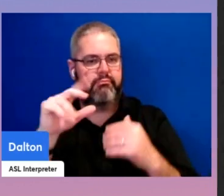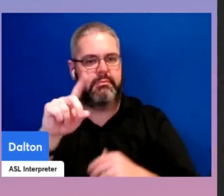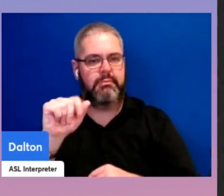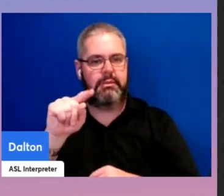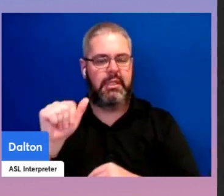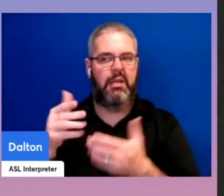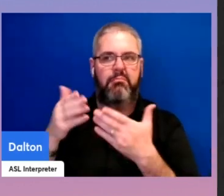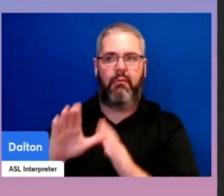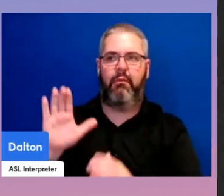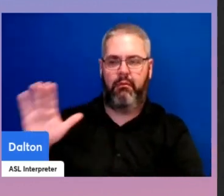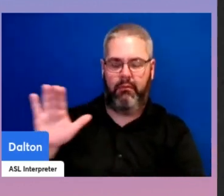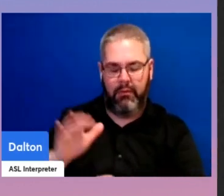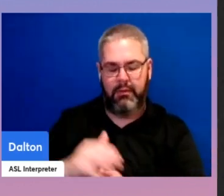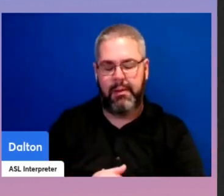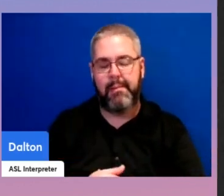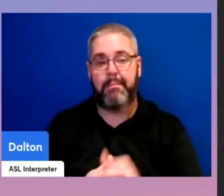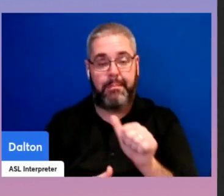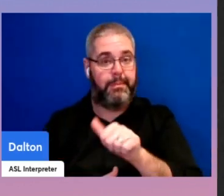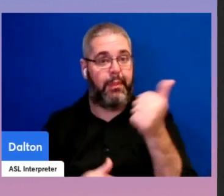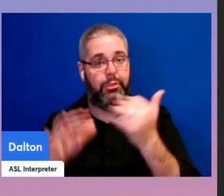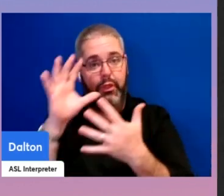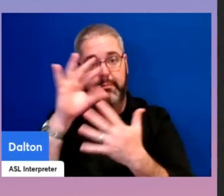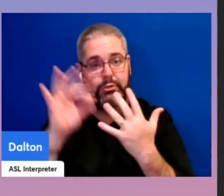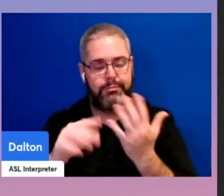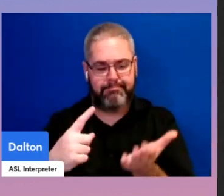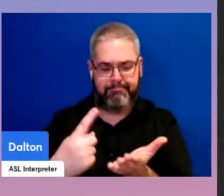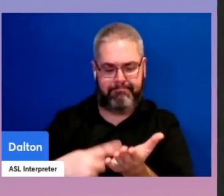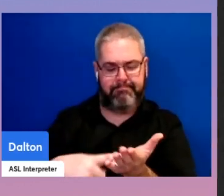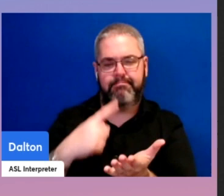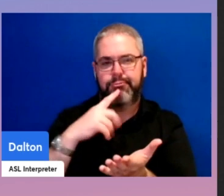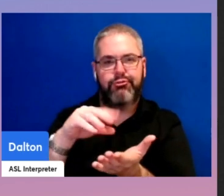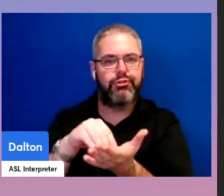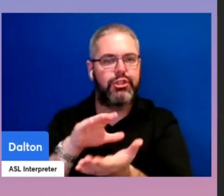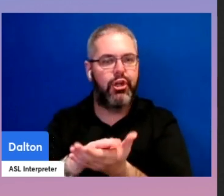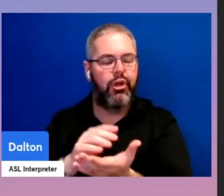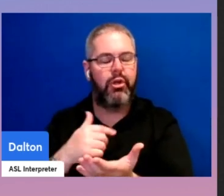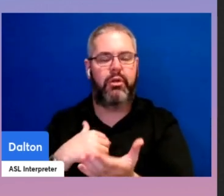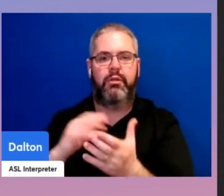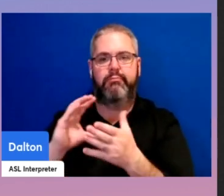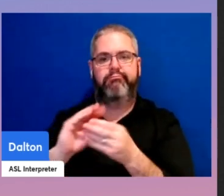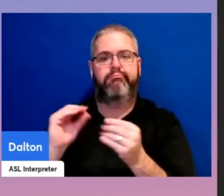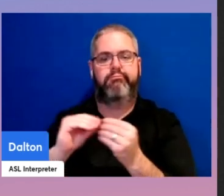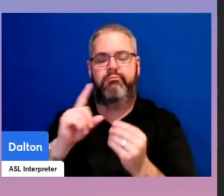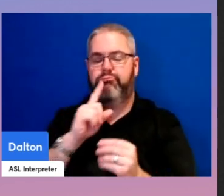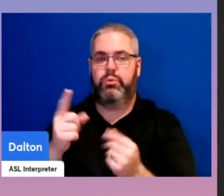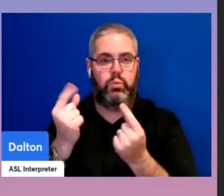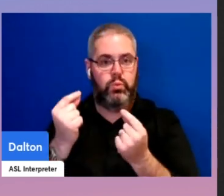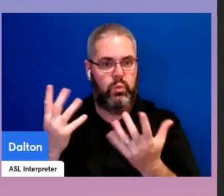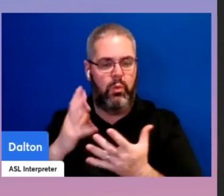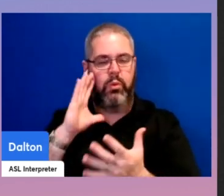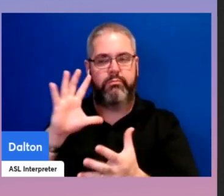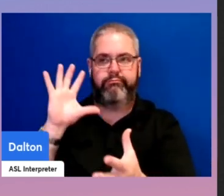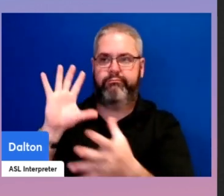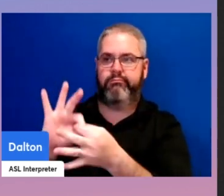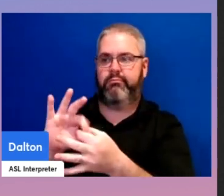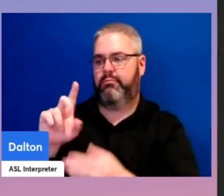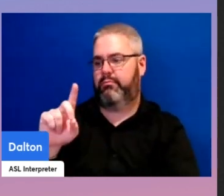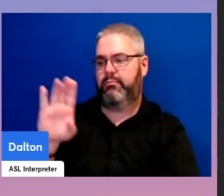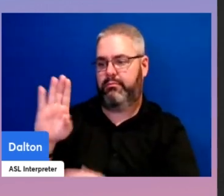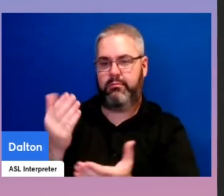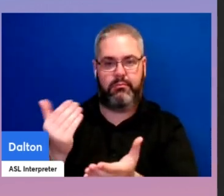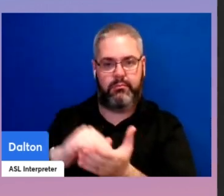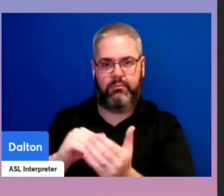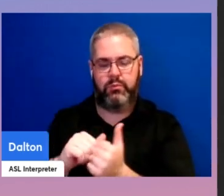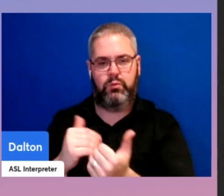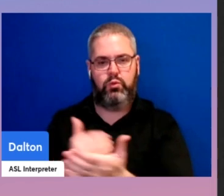The other option here is talking about the records. So this is what I showed earlier, where what this is going to essentially do is this is going to connect to our database again with a new set